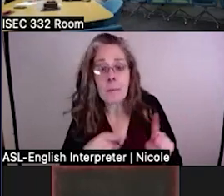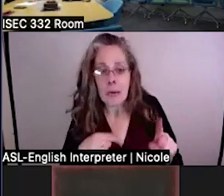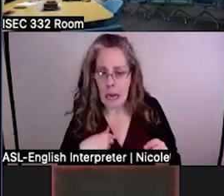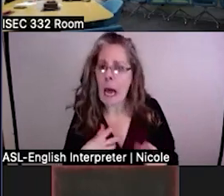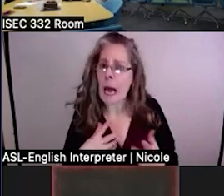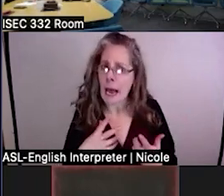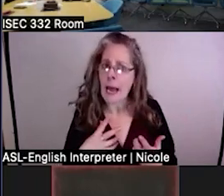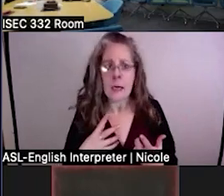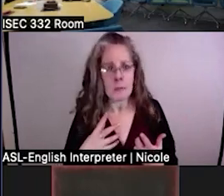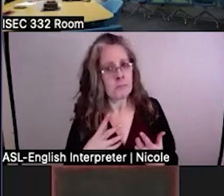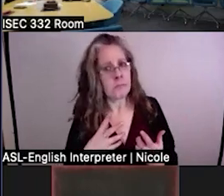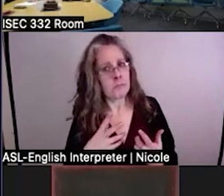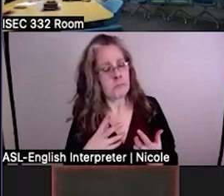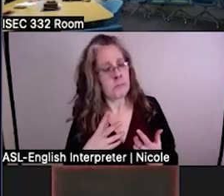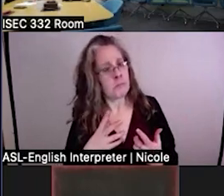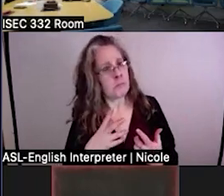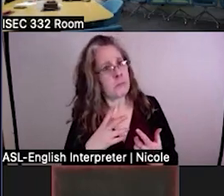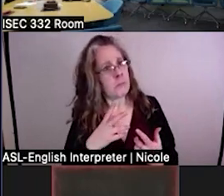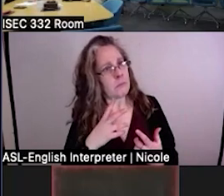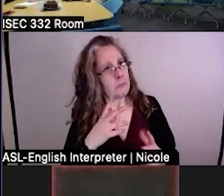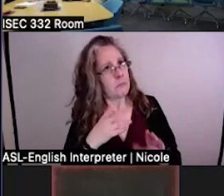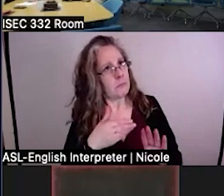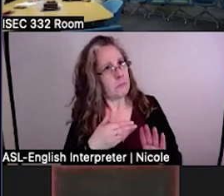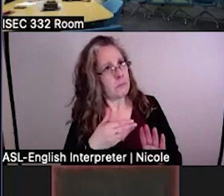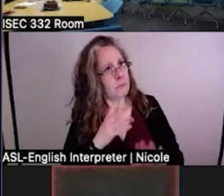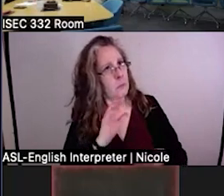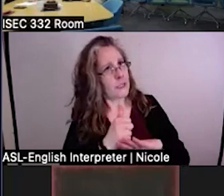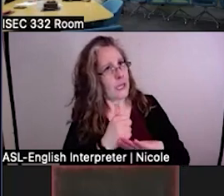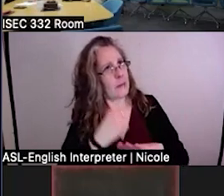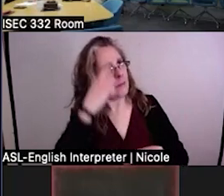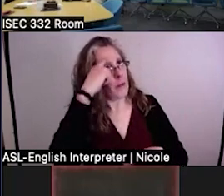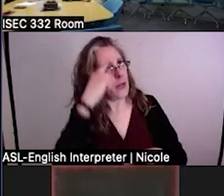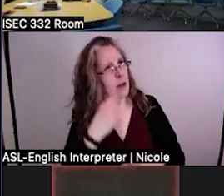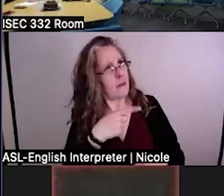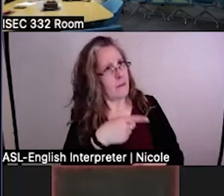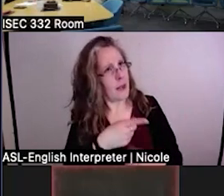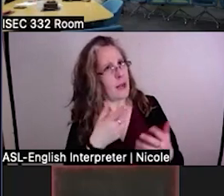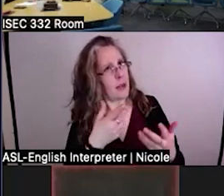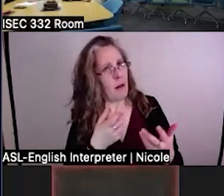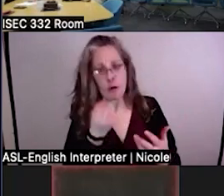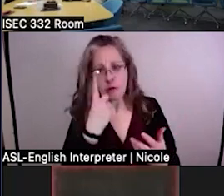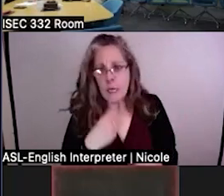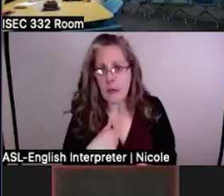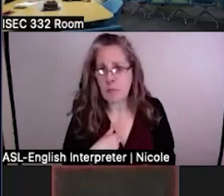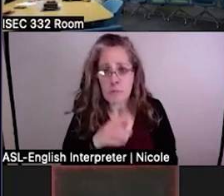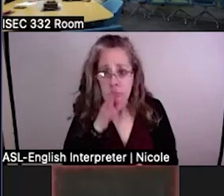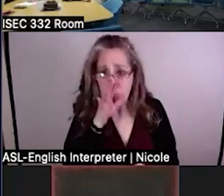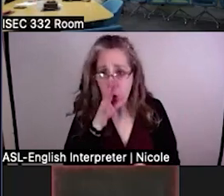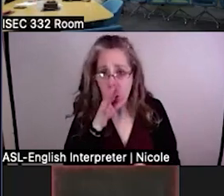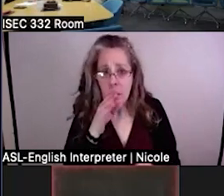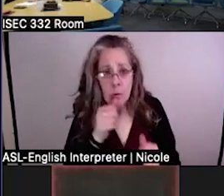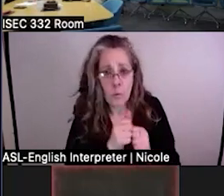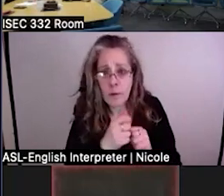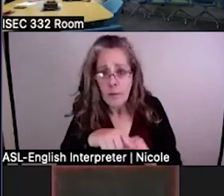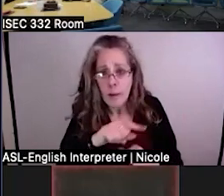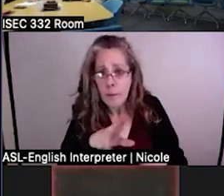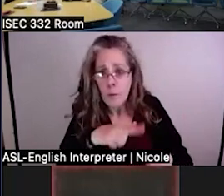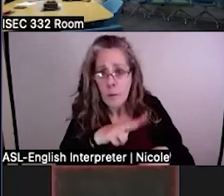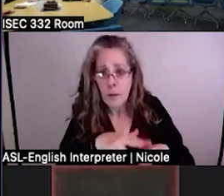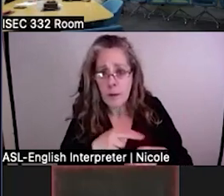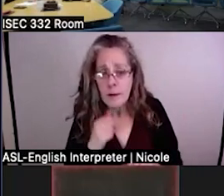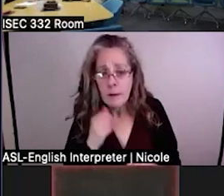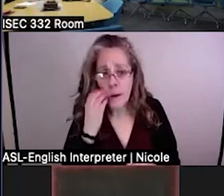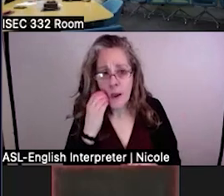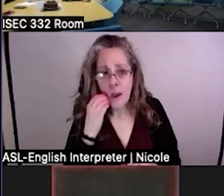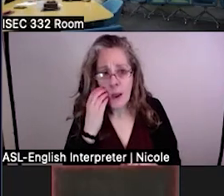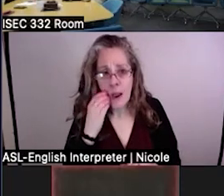person is understanding me and I talk to them as I would any other person. And then rather than